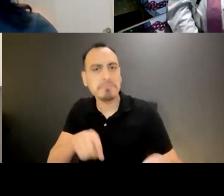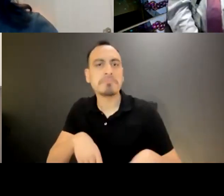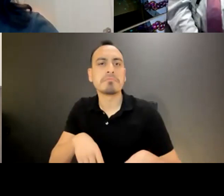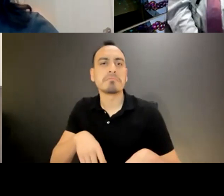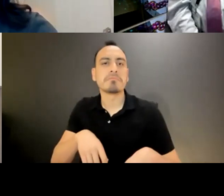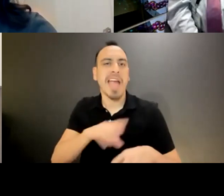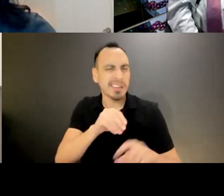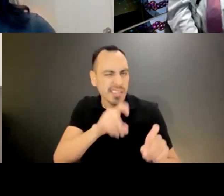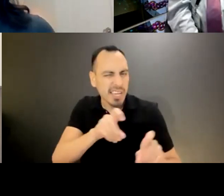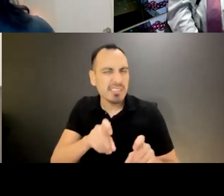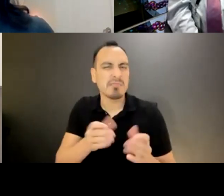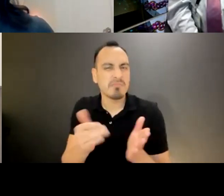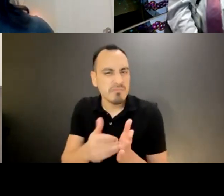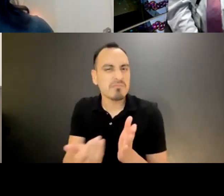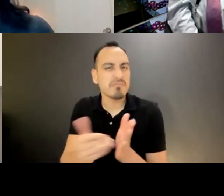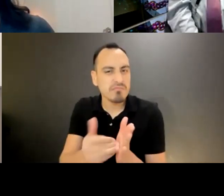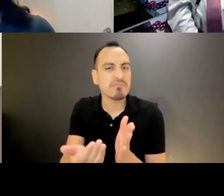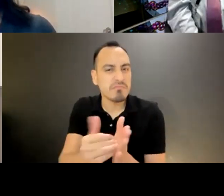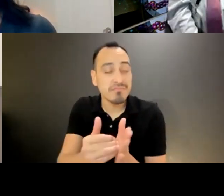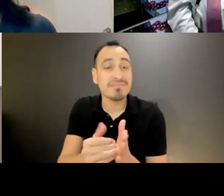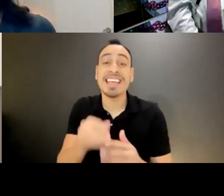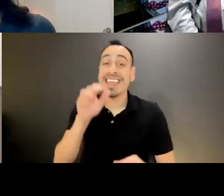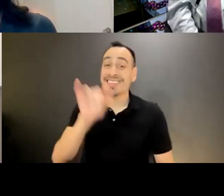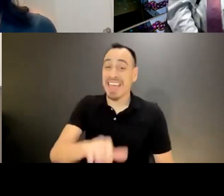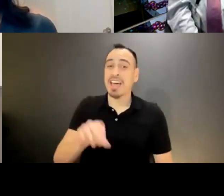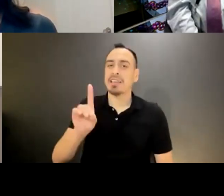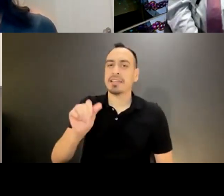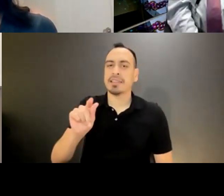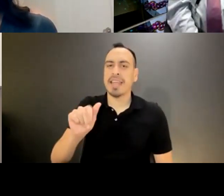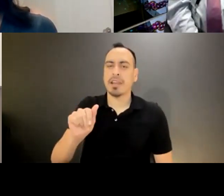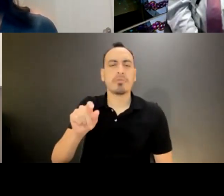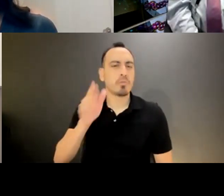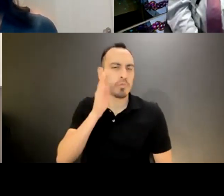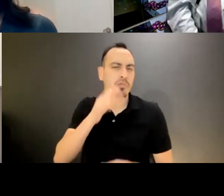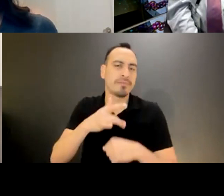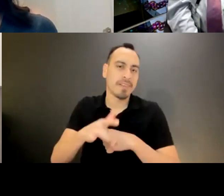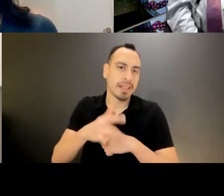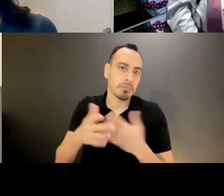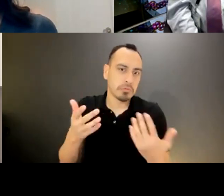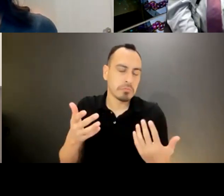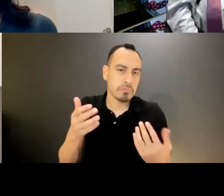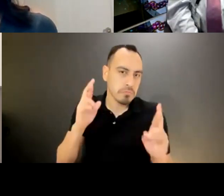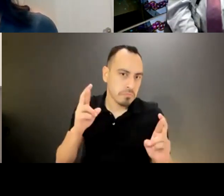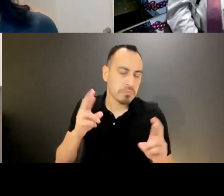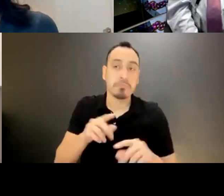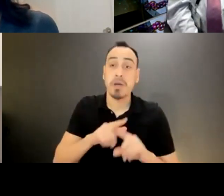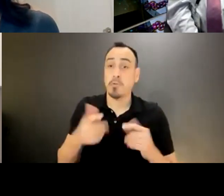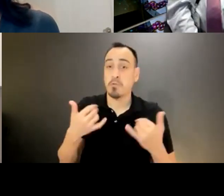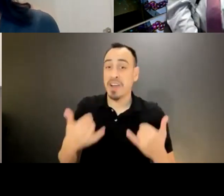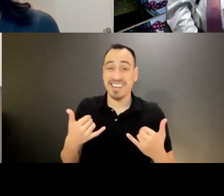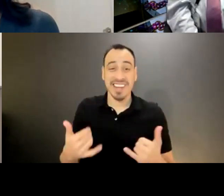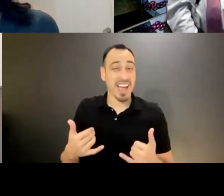and that data should be ultimately available. But at least at this point, I cannot say for